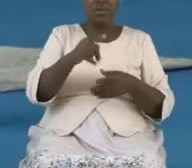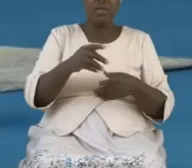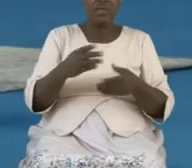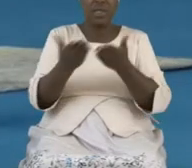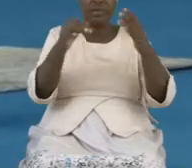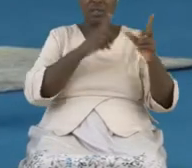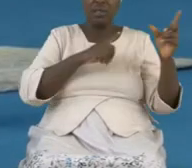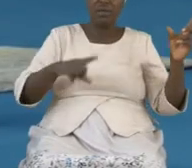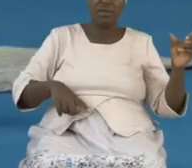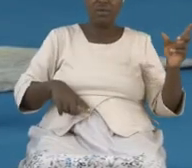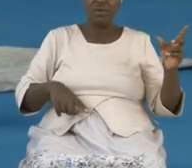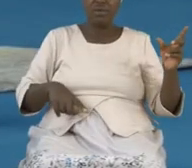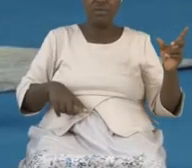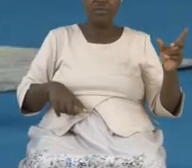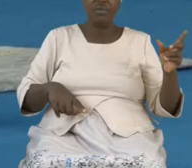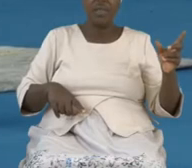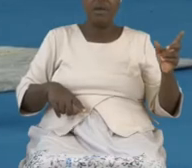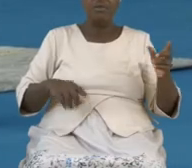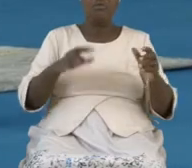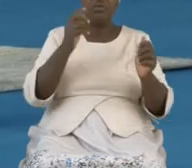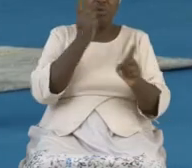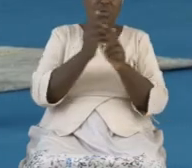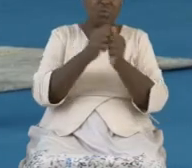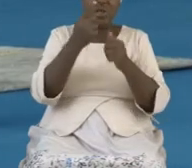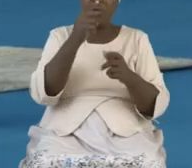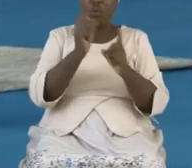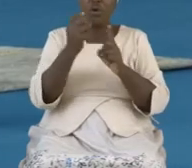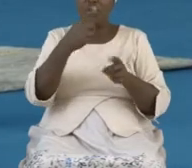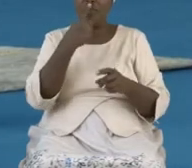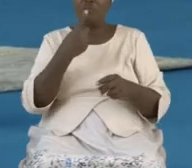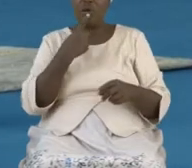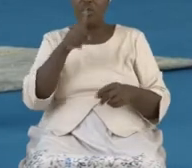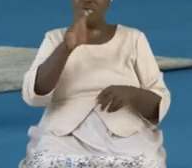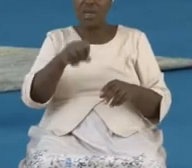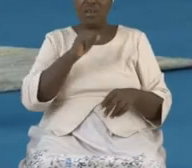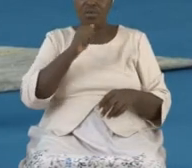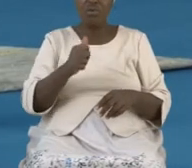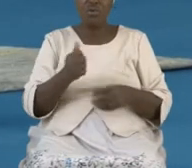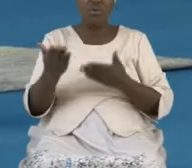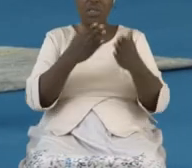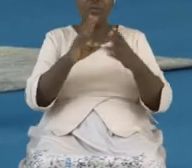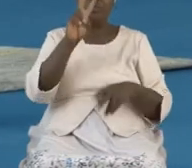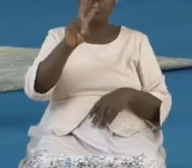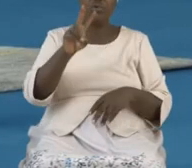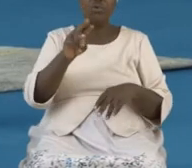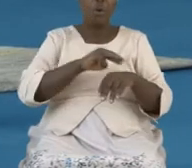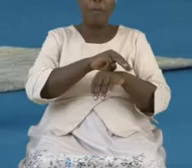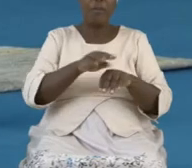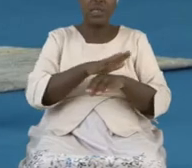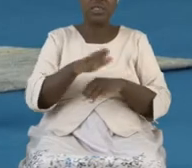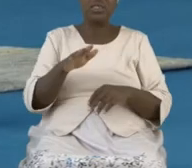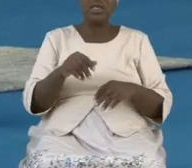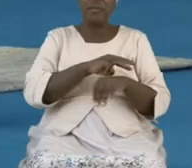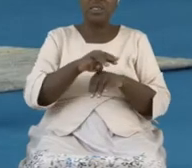that's just word of mouth. You cannot serve two masters. If you're going